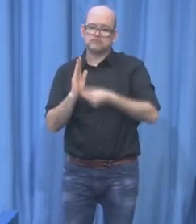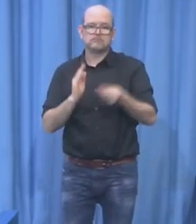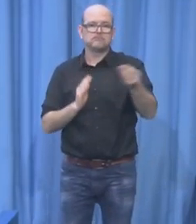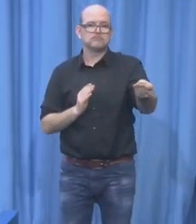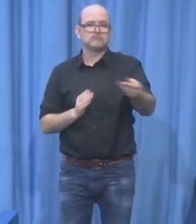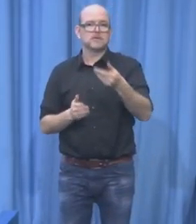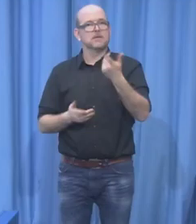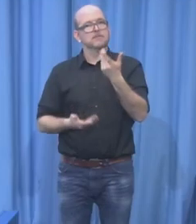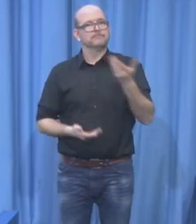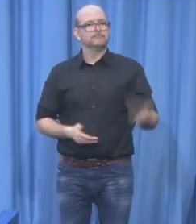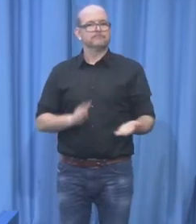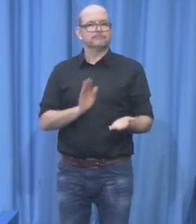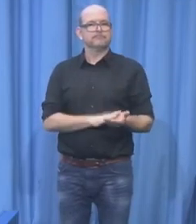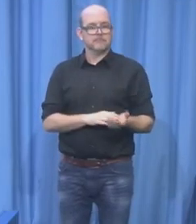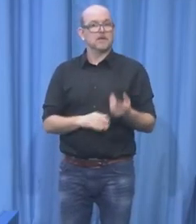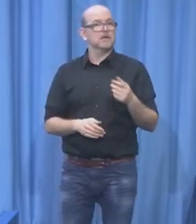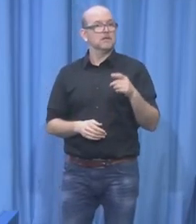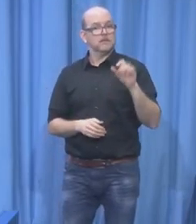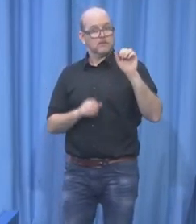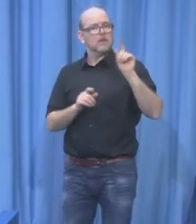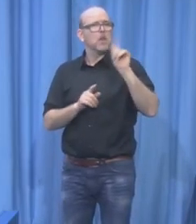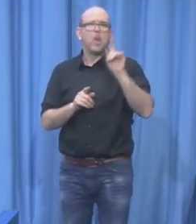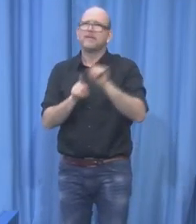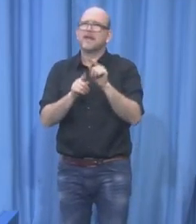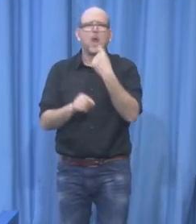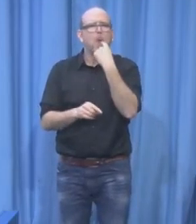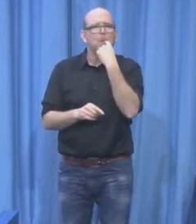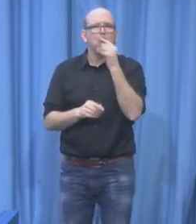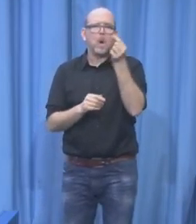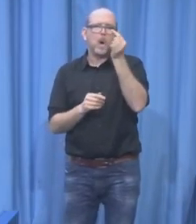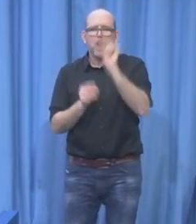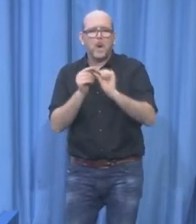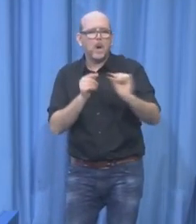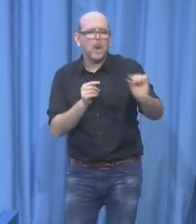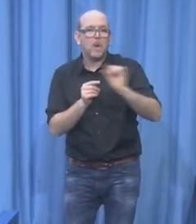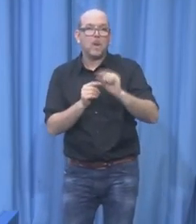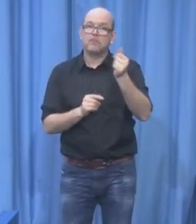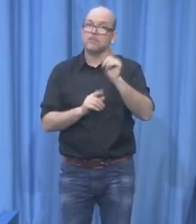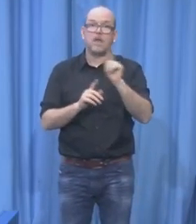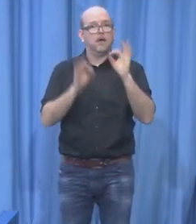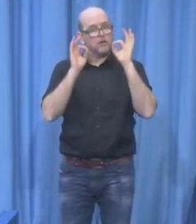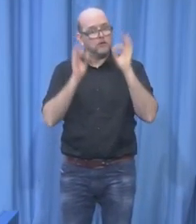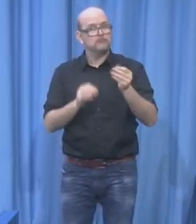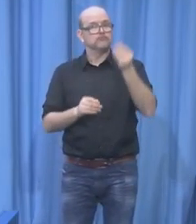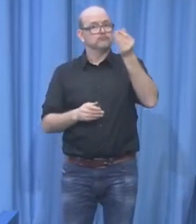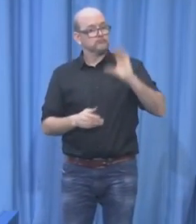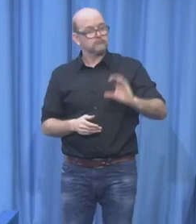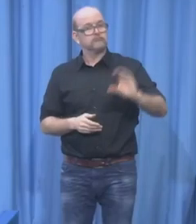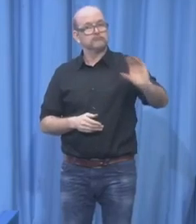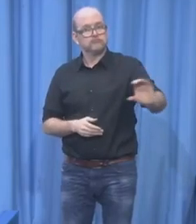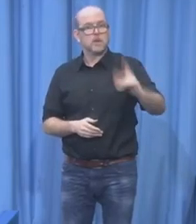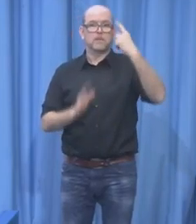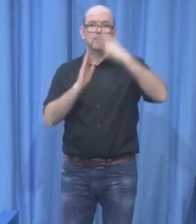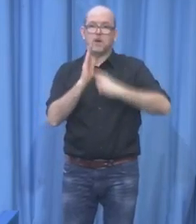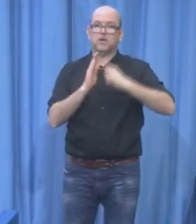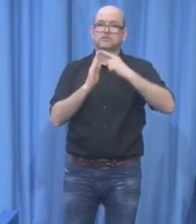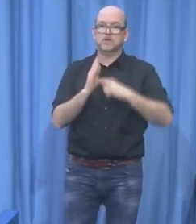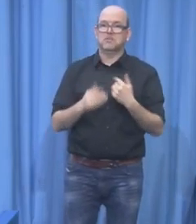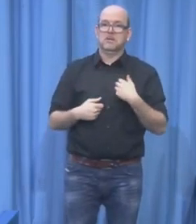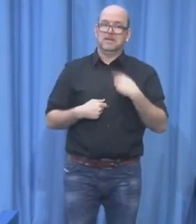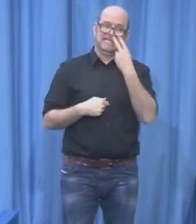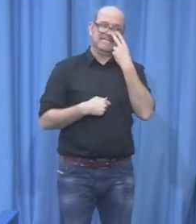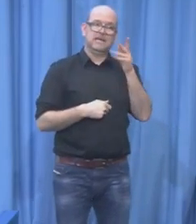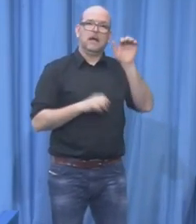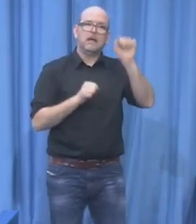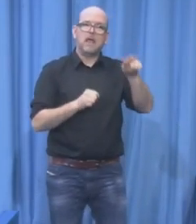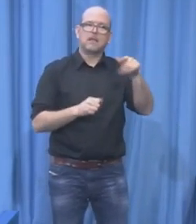job opportunities, and each candidate receives support from CARE to develop further areas of their lives. So as well as supporting